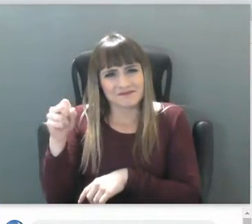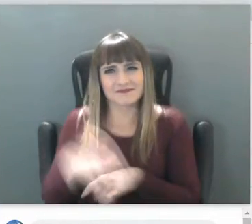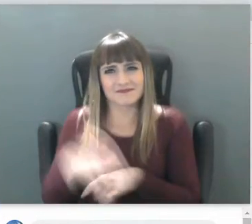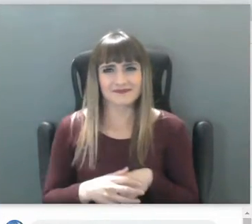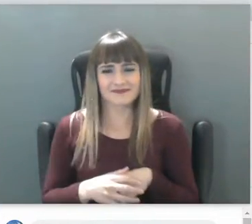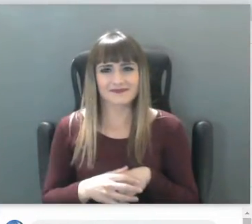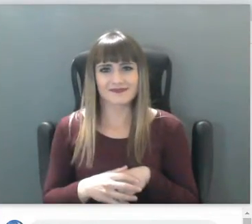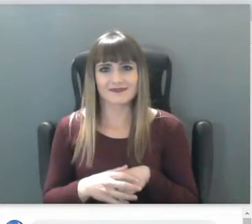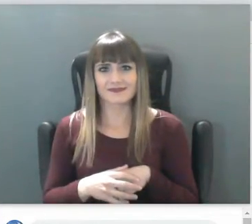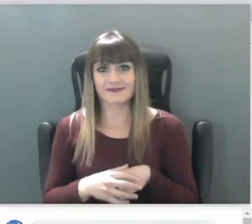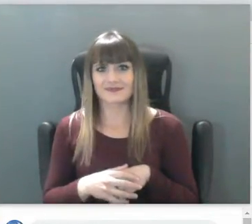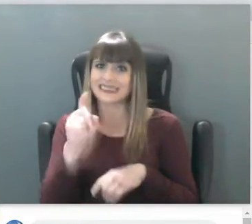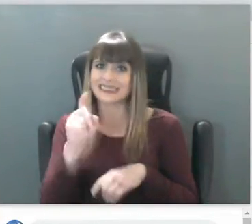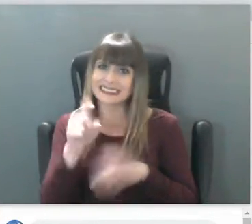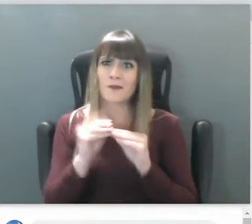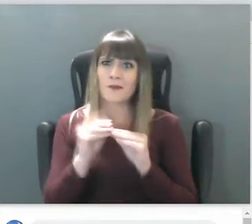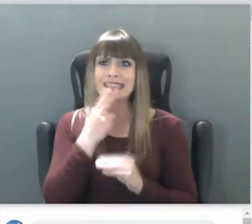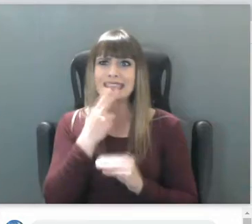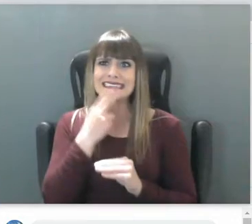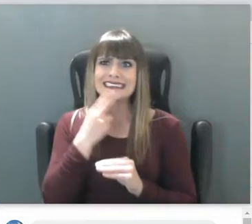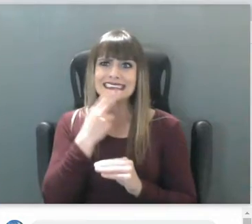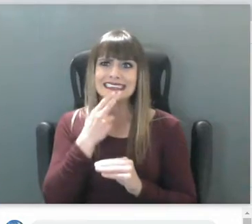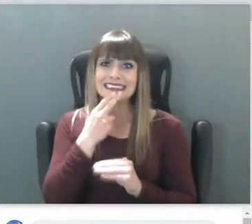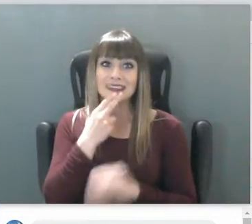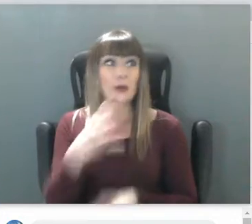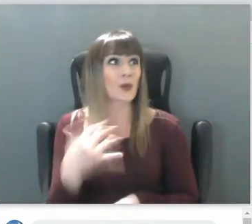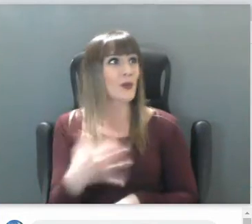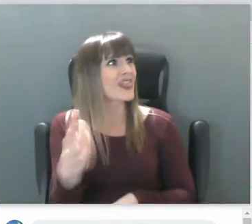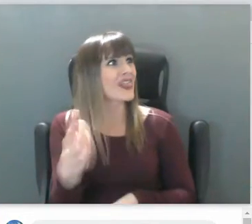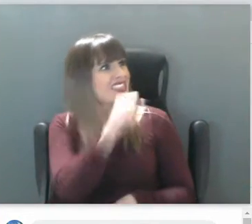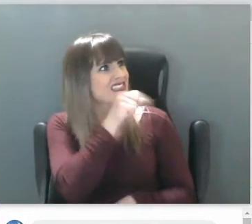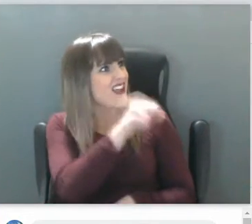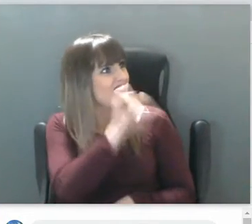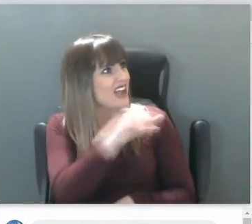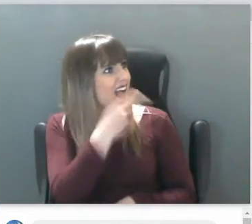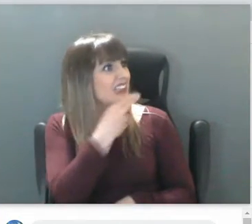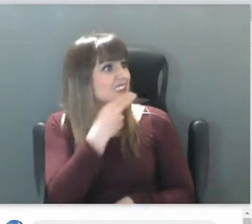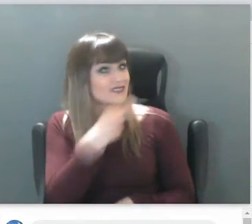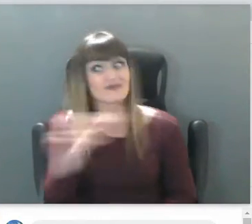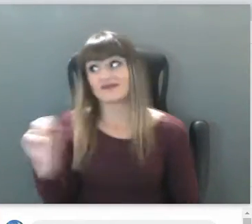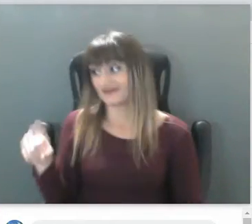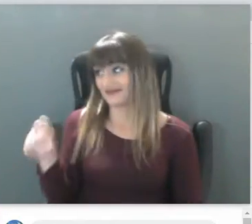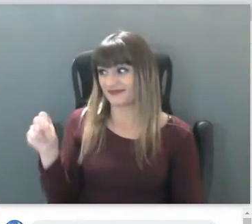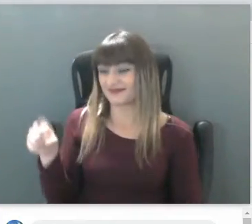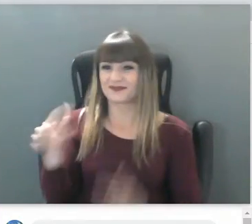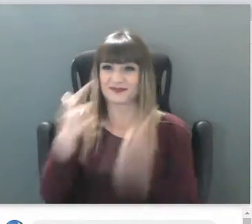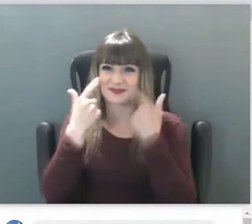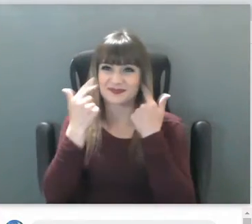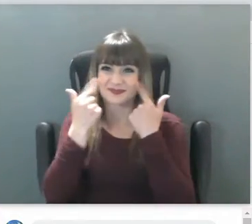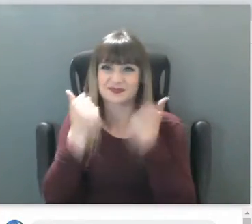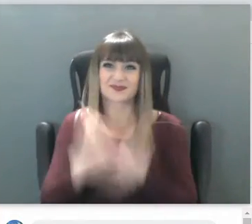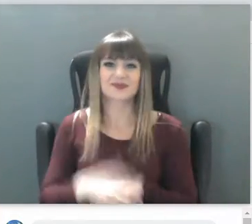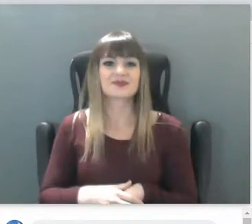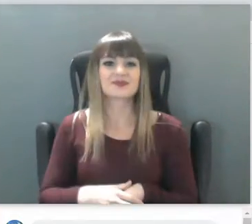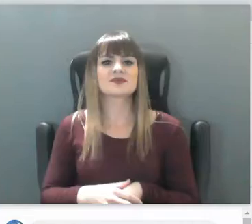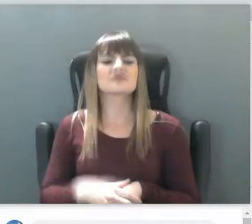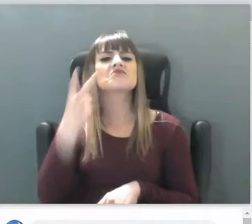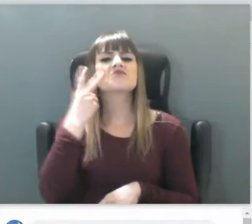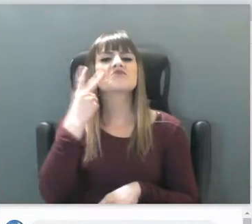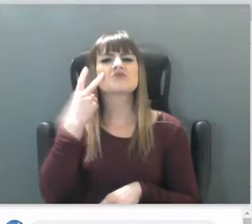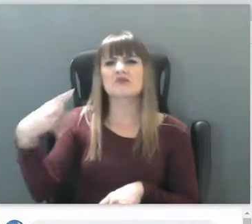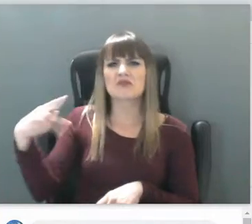She's like, you need more They honey. like the paint, but boy, they love that honey. Yeah, they sure do. Yeah. Let's see if we can get some purple